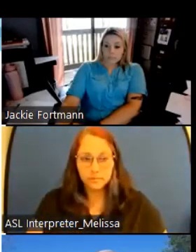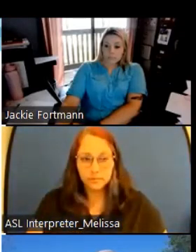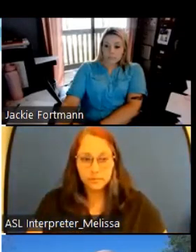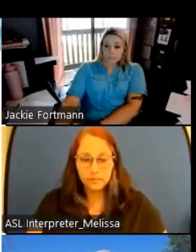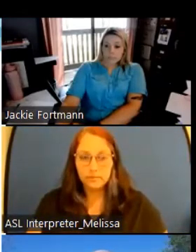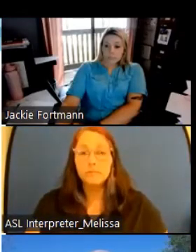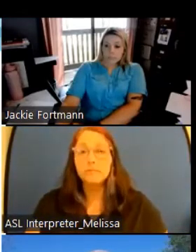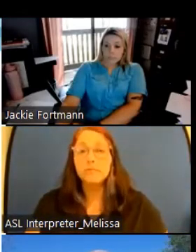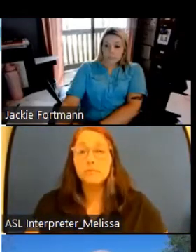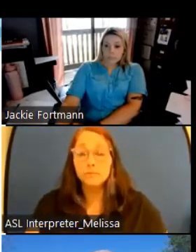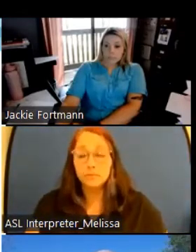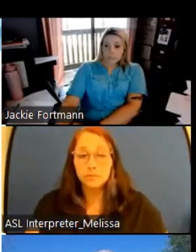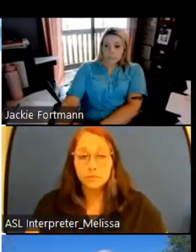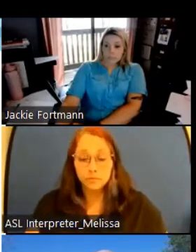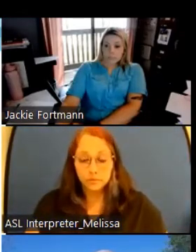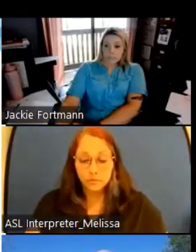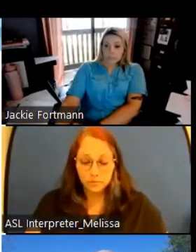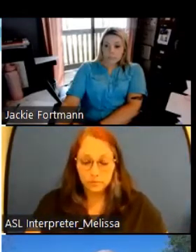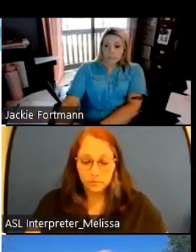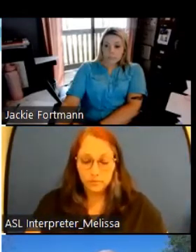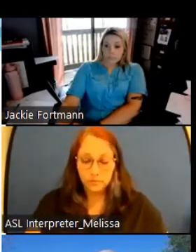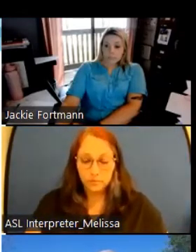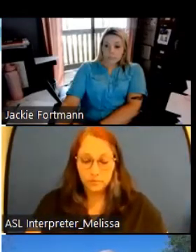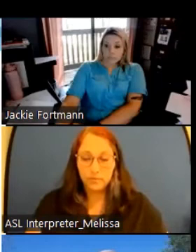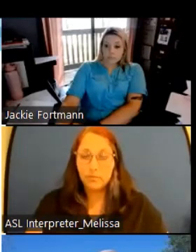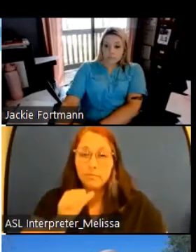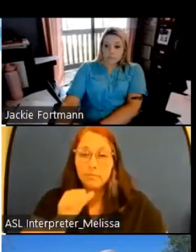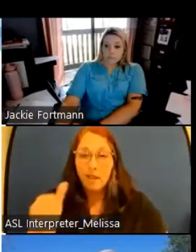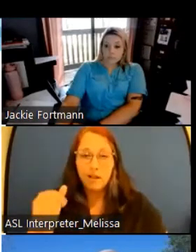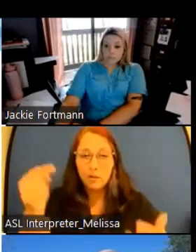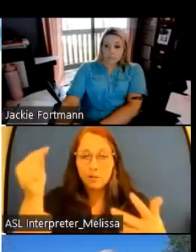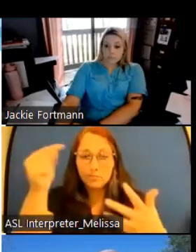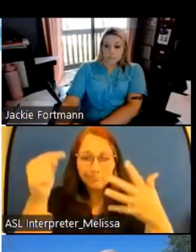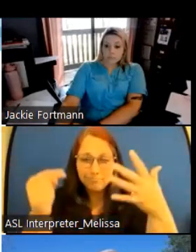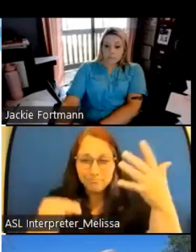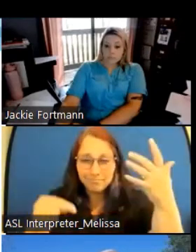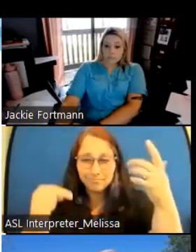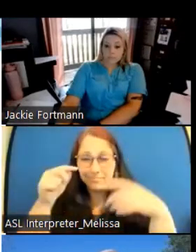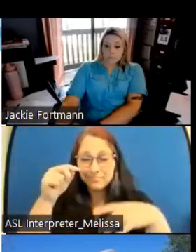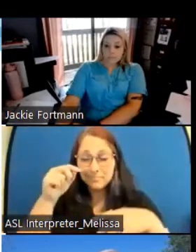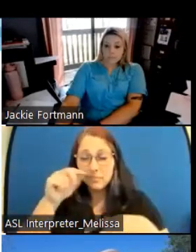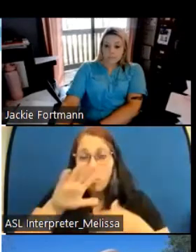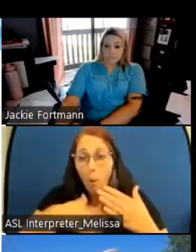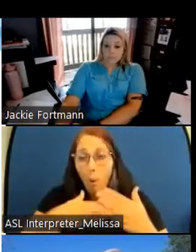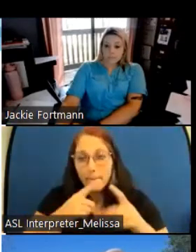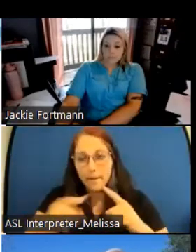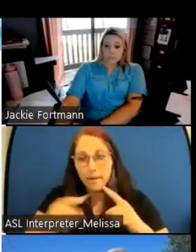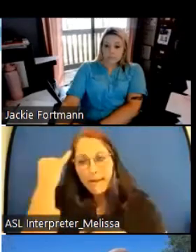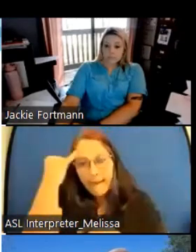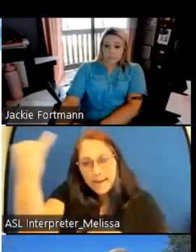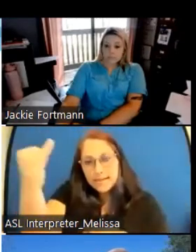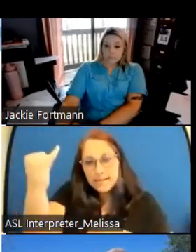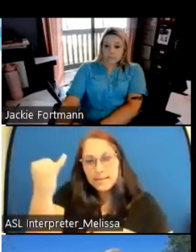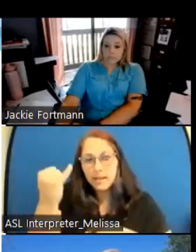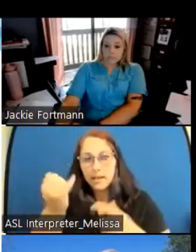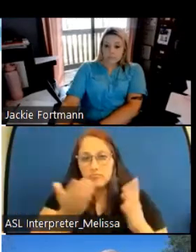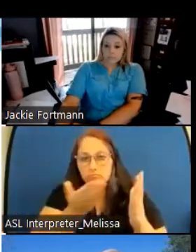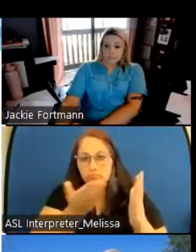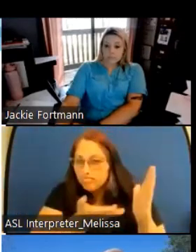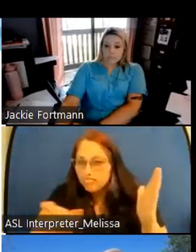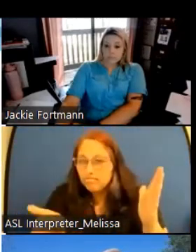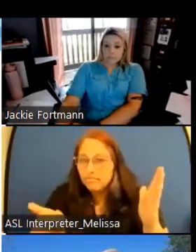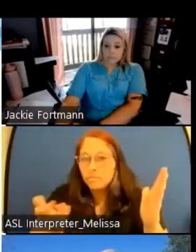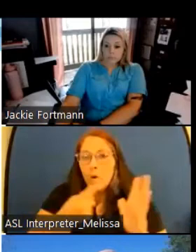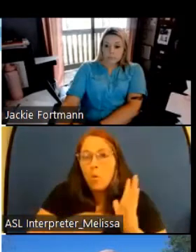So I'm not going to go through all the services, but I do want you to have just an idea for the scope of the services that we offer, because they